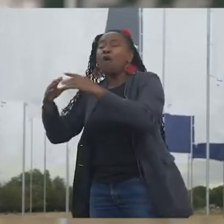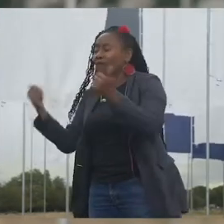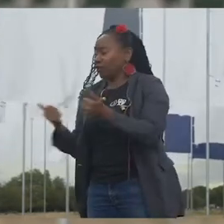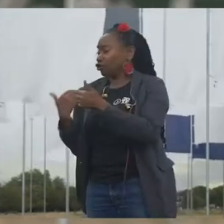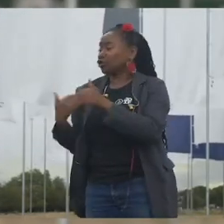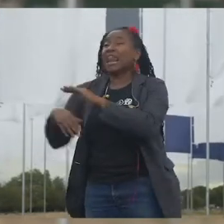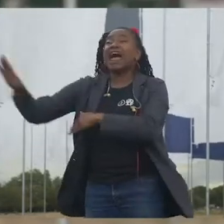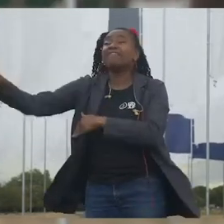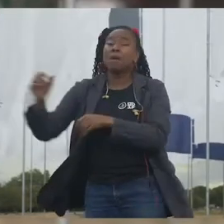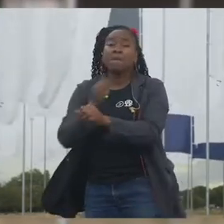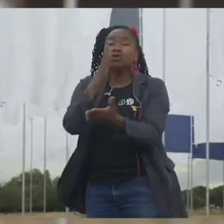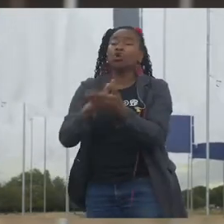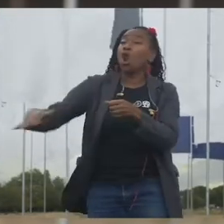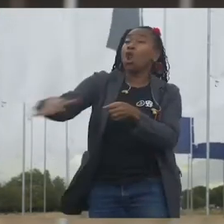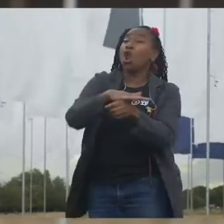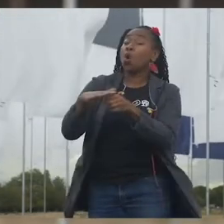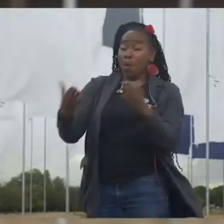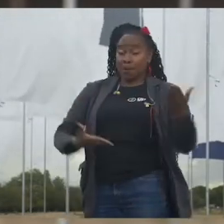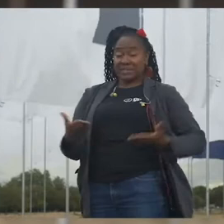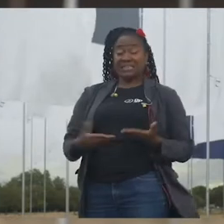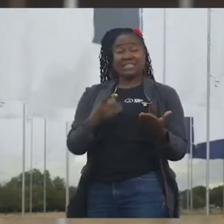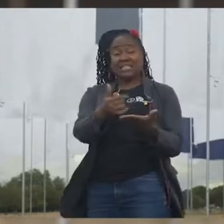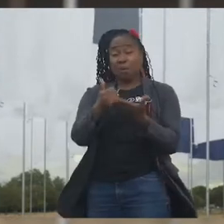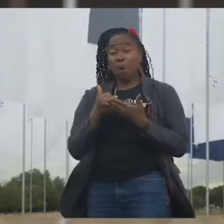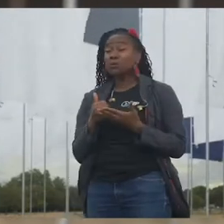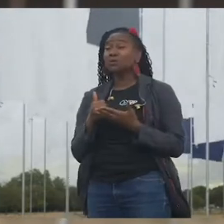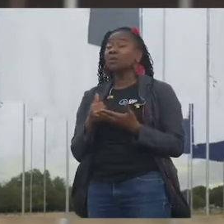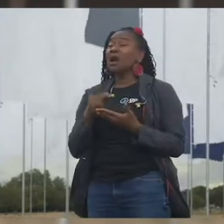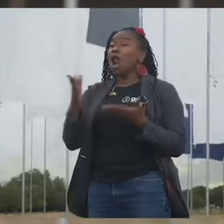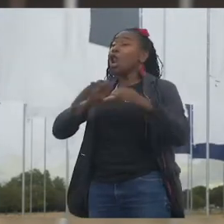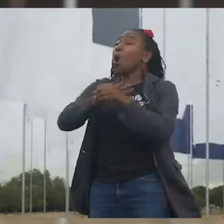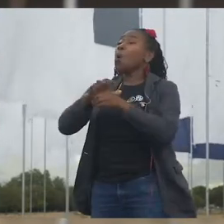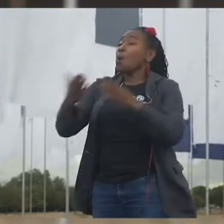Ensuring local businesses supported our effort and stayed in business as a result.